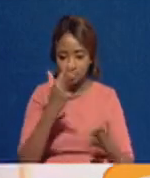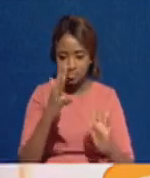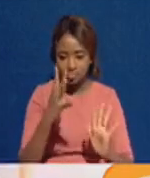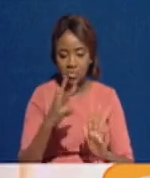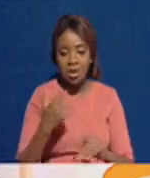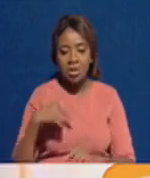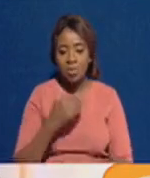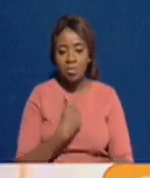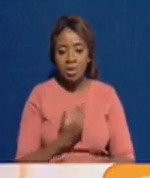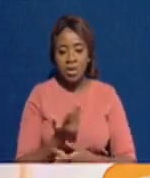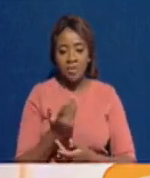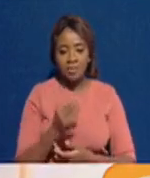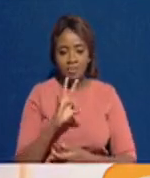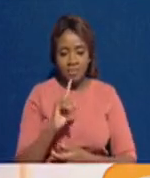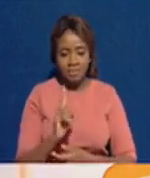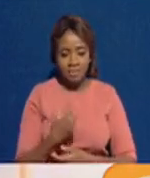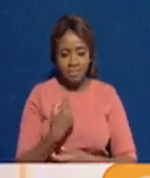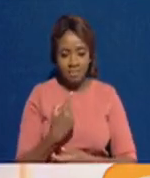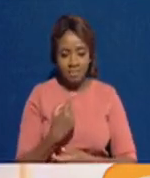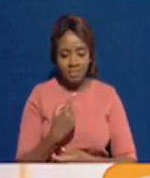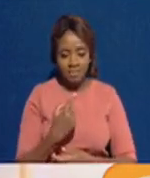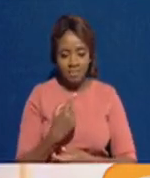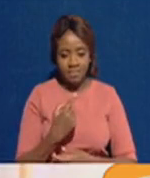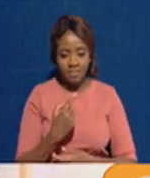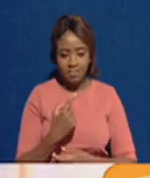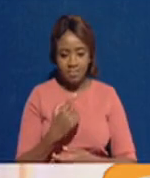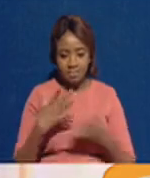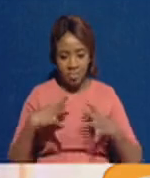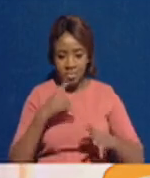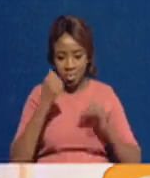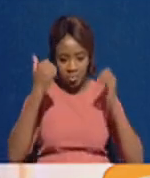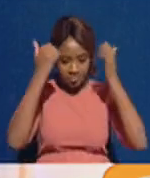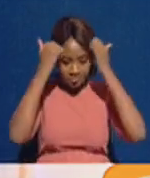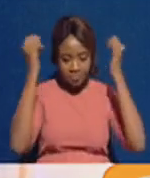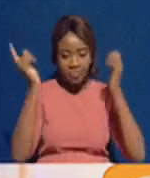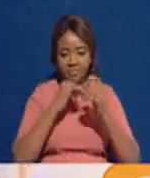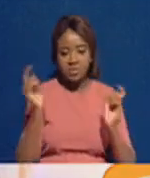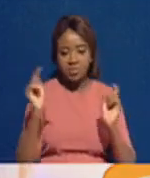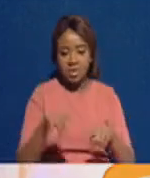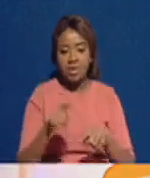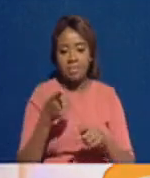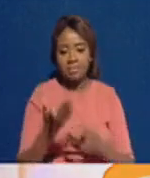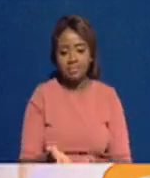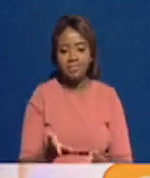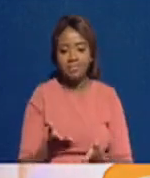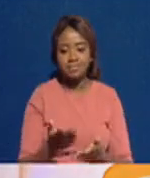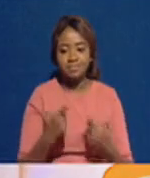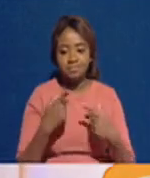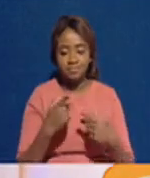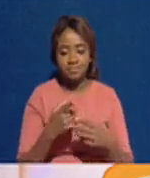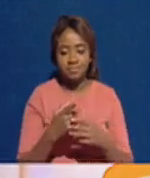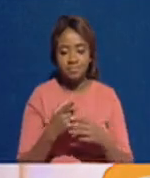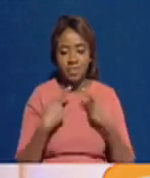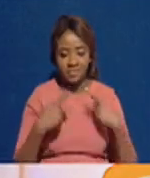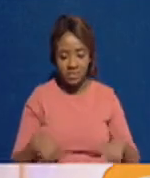than 3,000 people who have attended this occasion, who have come here physically.